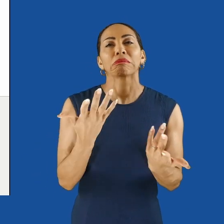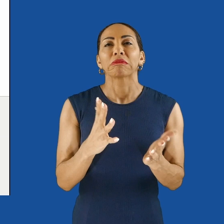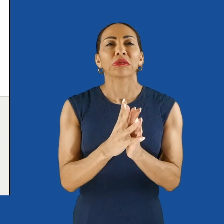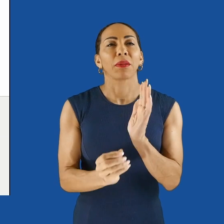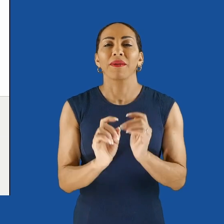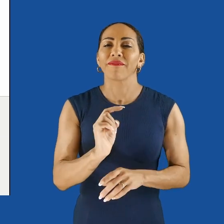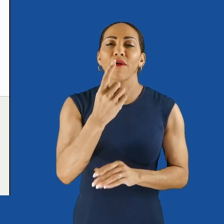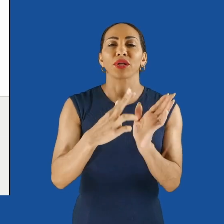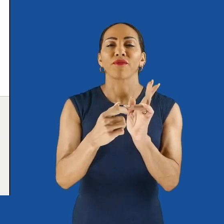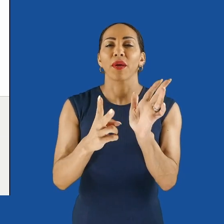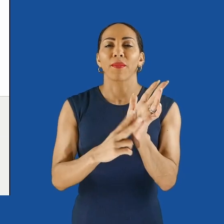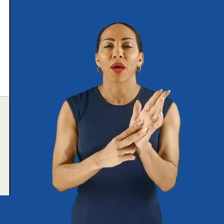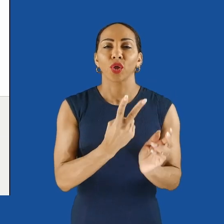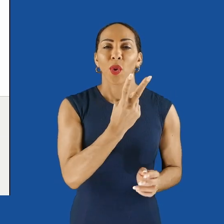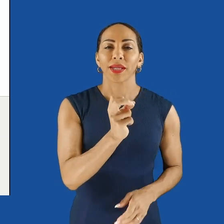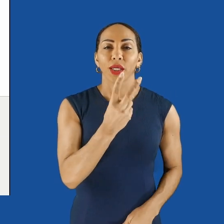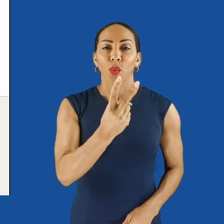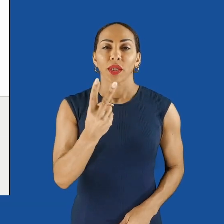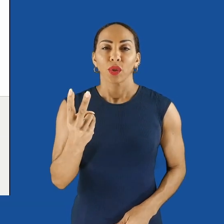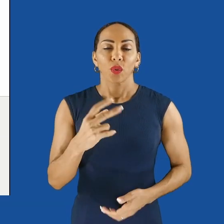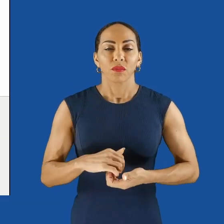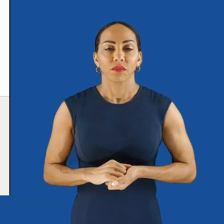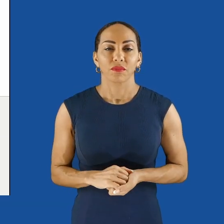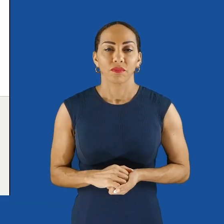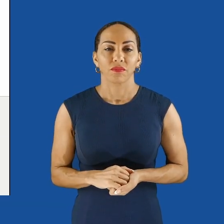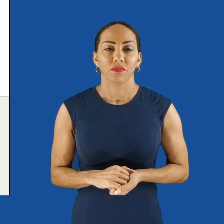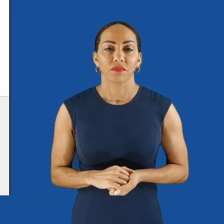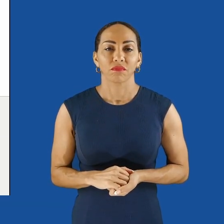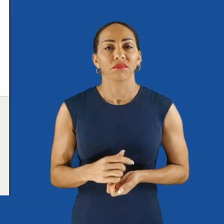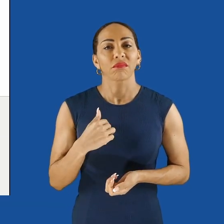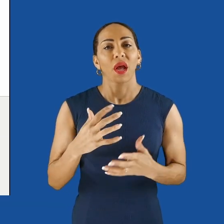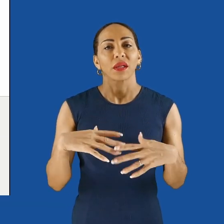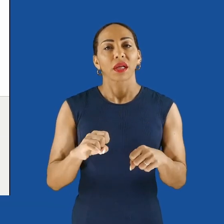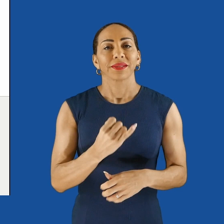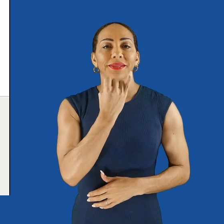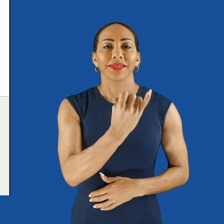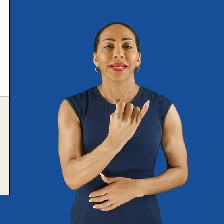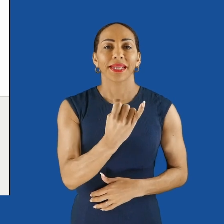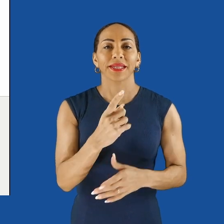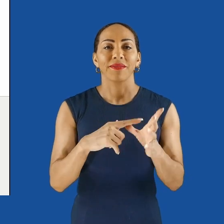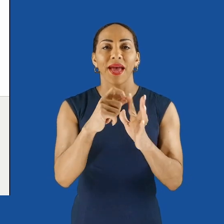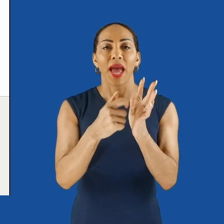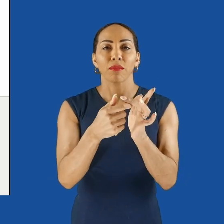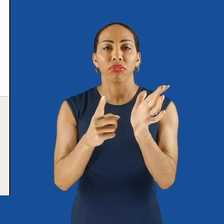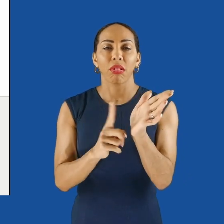would be the 1st of November 2022. I started my job on the 6th of April